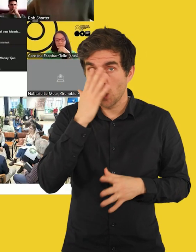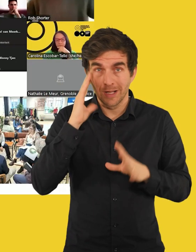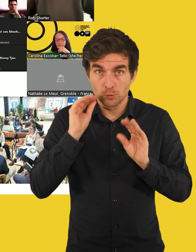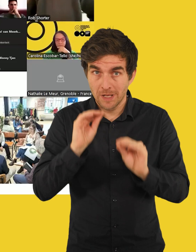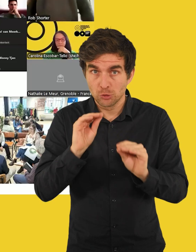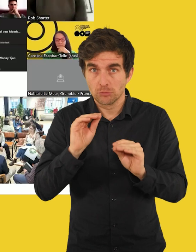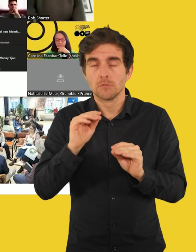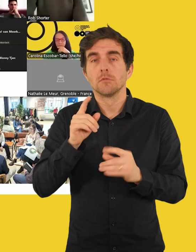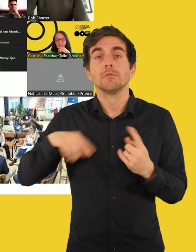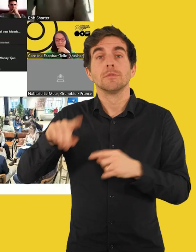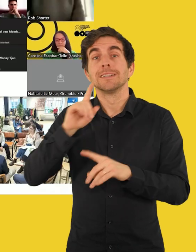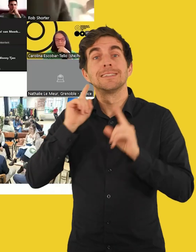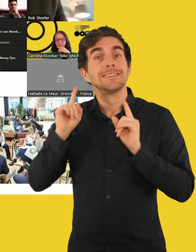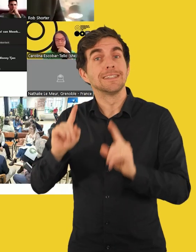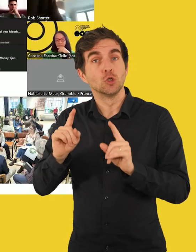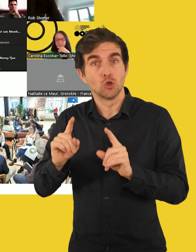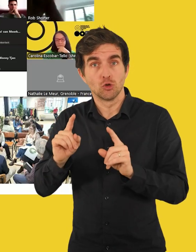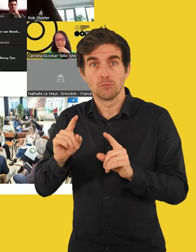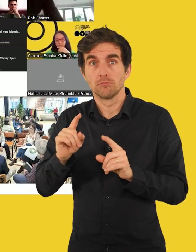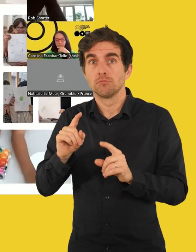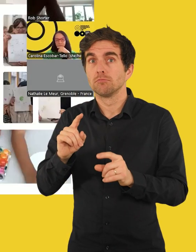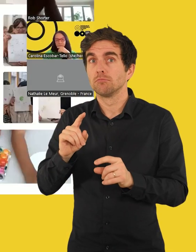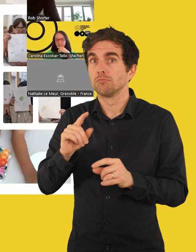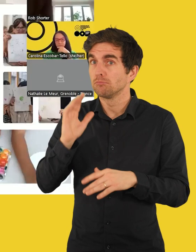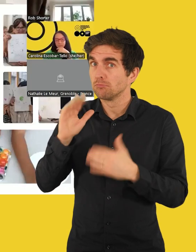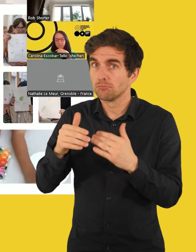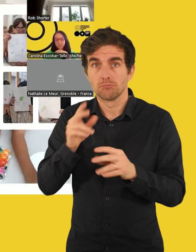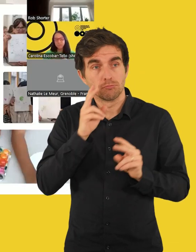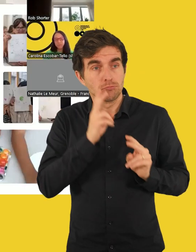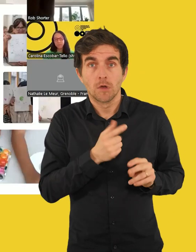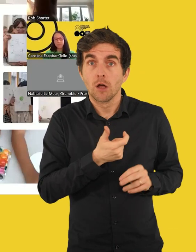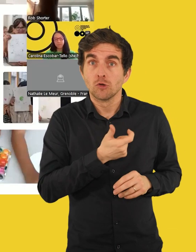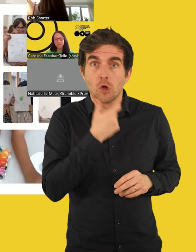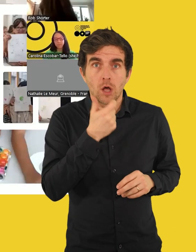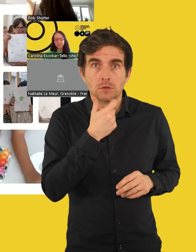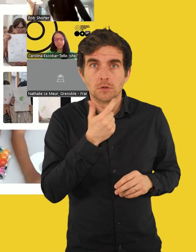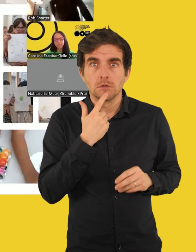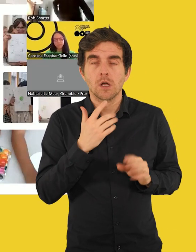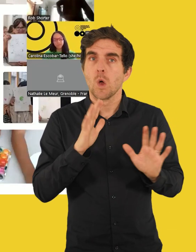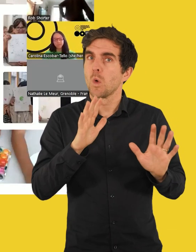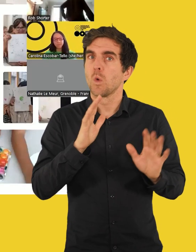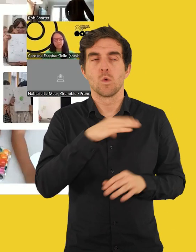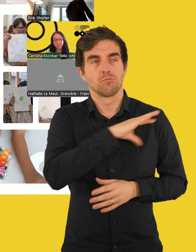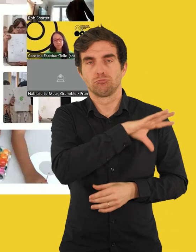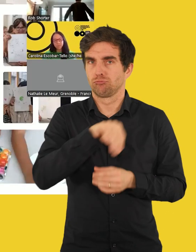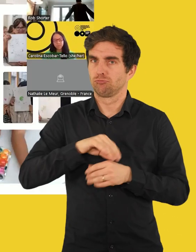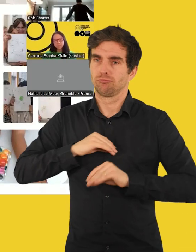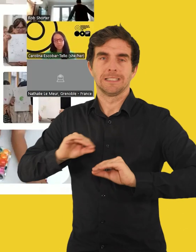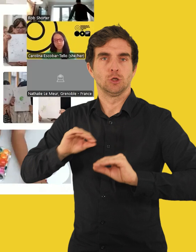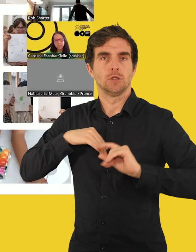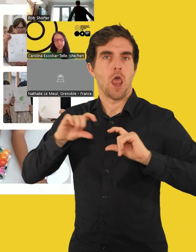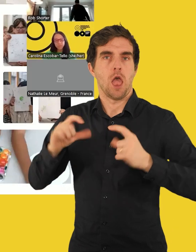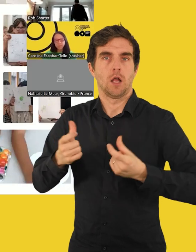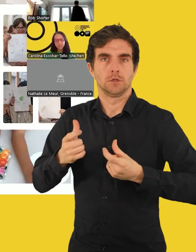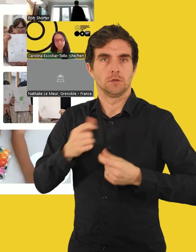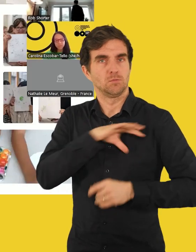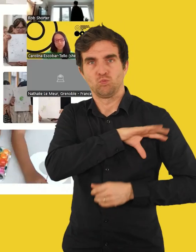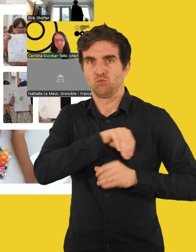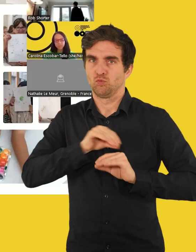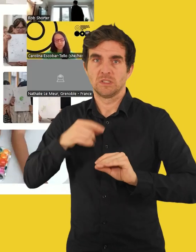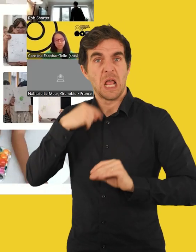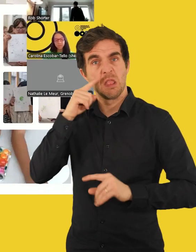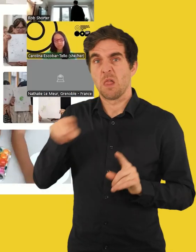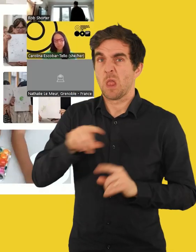Schools and education. It was teachers who came so early when they first saw the donut and said, I'm teaching this, I'm bringing this into